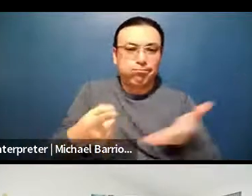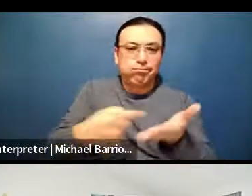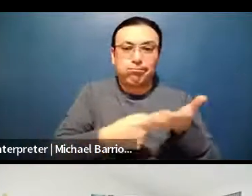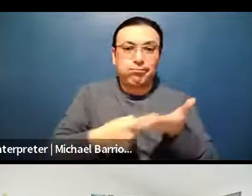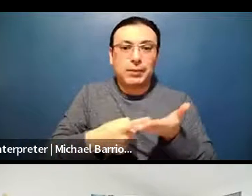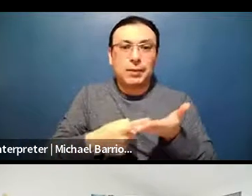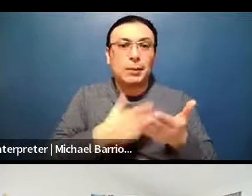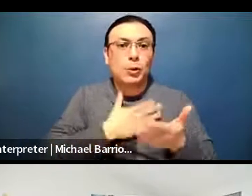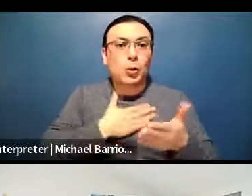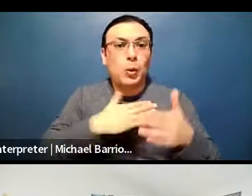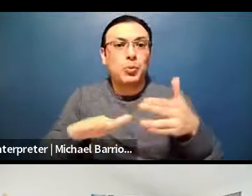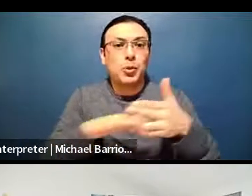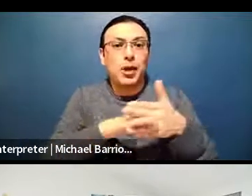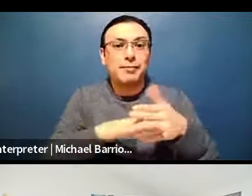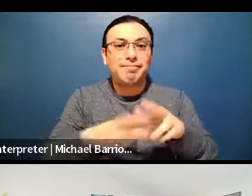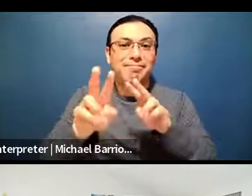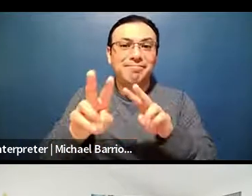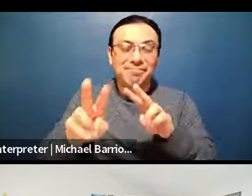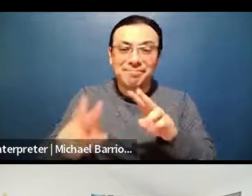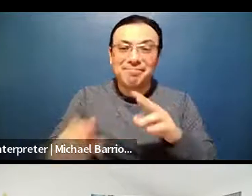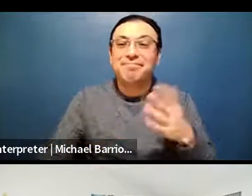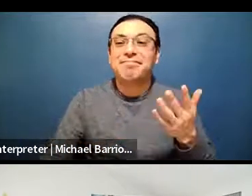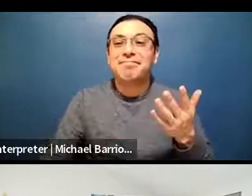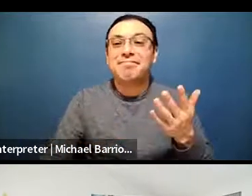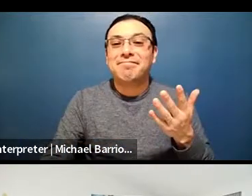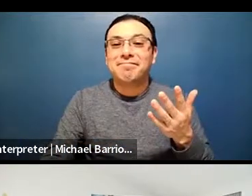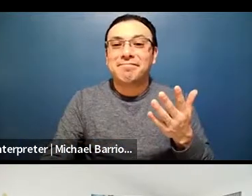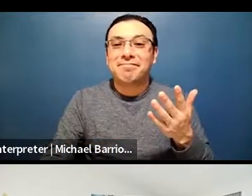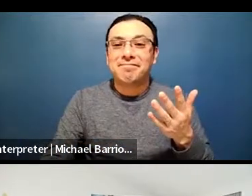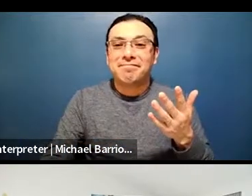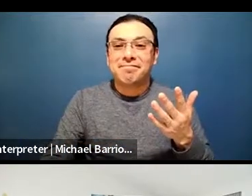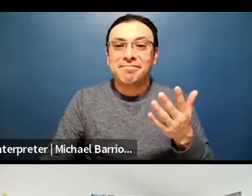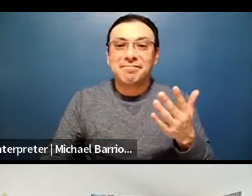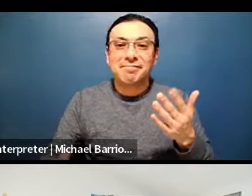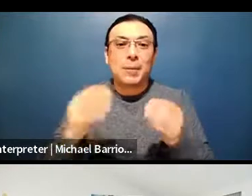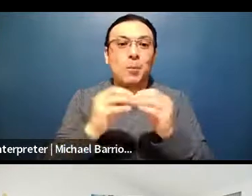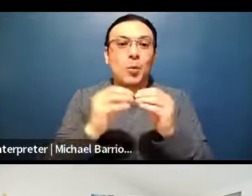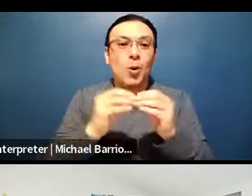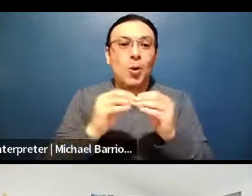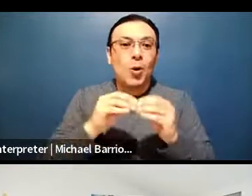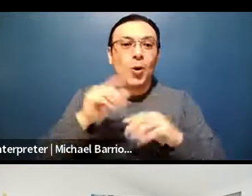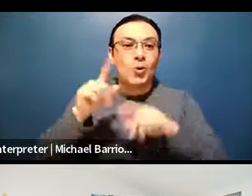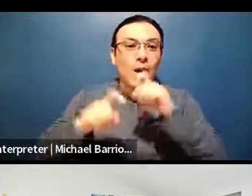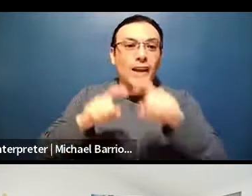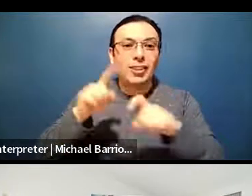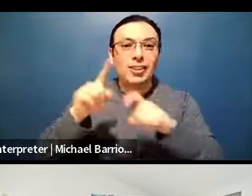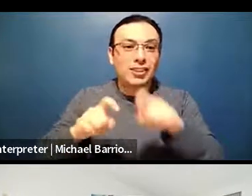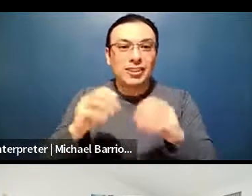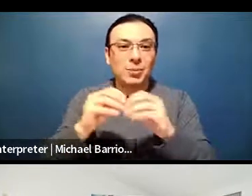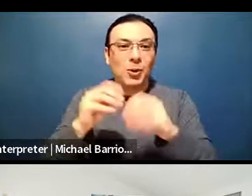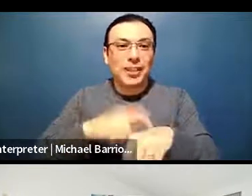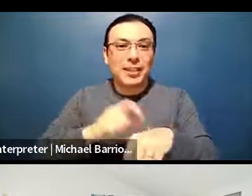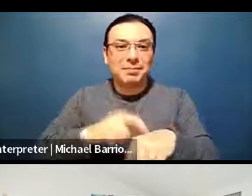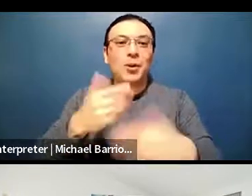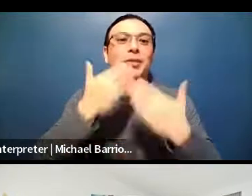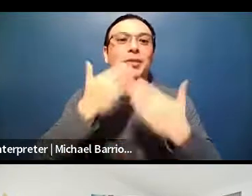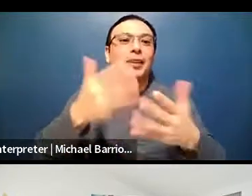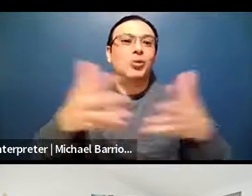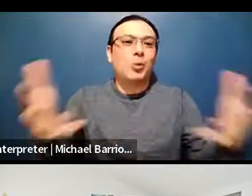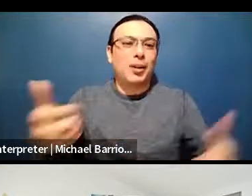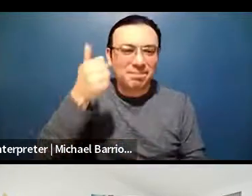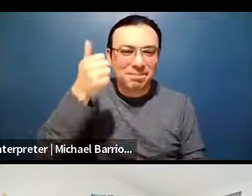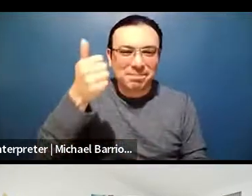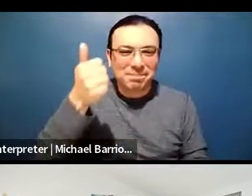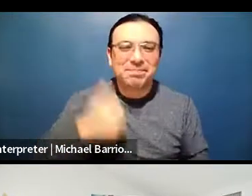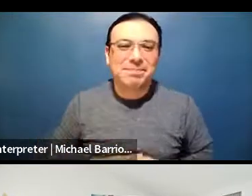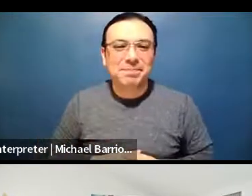break. And I look forward to these questions and the rest of the time. Thank you so much.